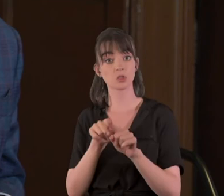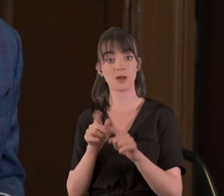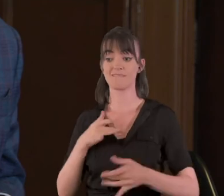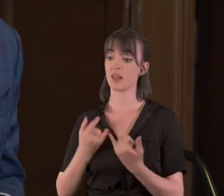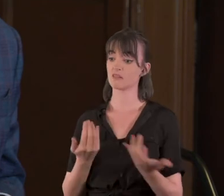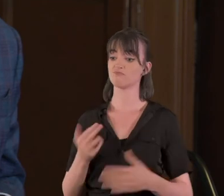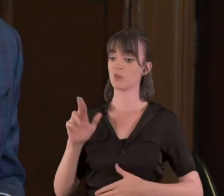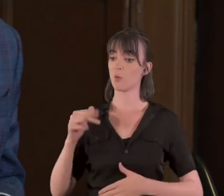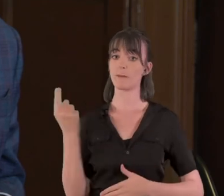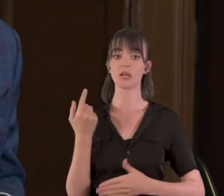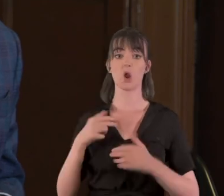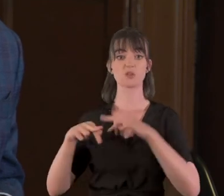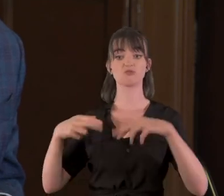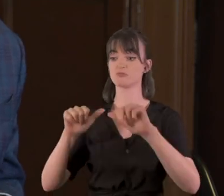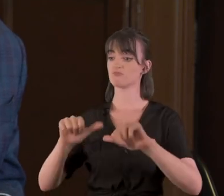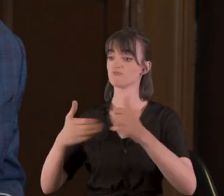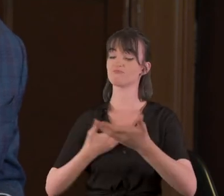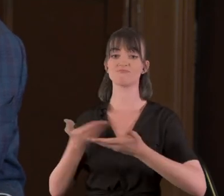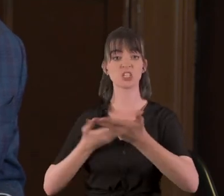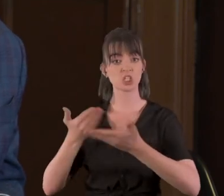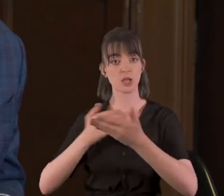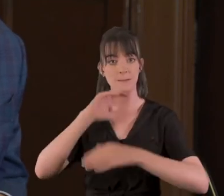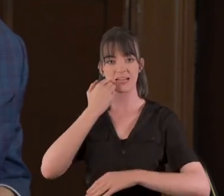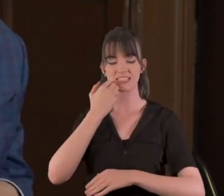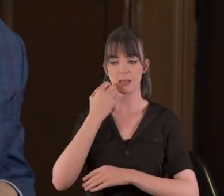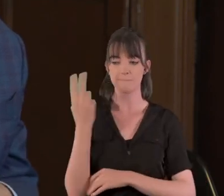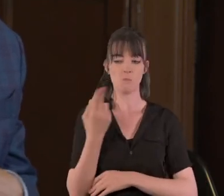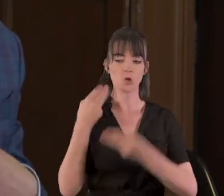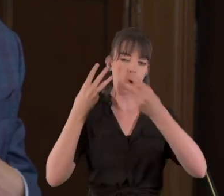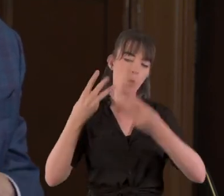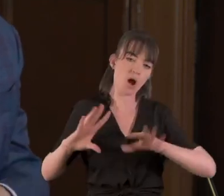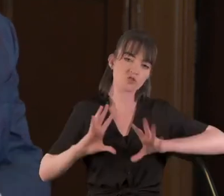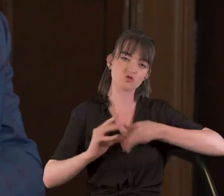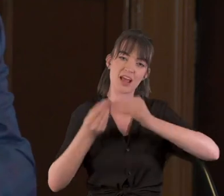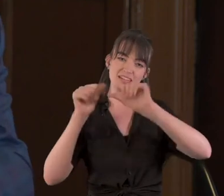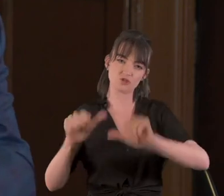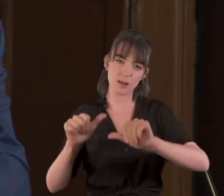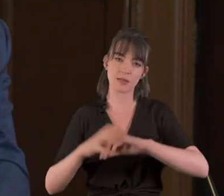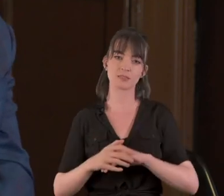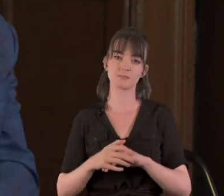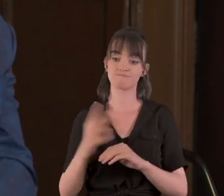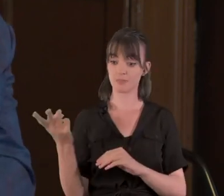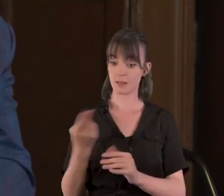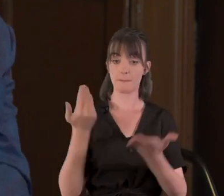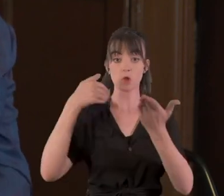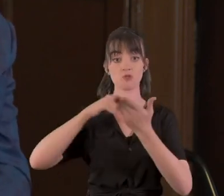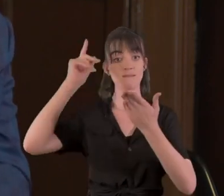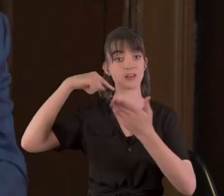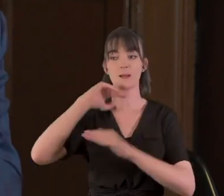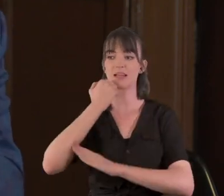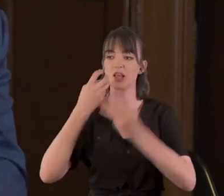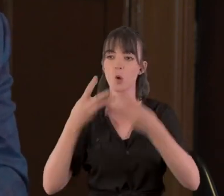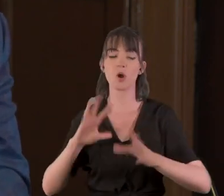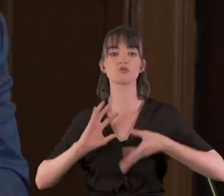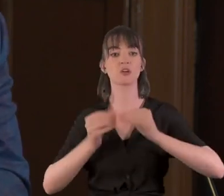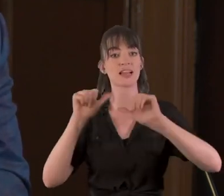they, well, I think they did want to do a deal. They had turned up, and they turned up because they wanted to do a deal, and